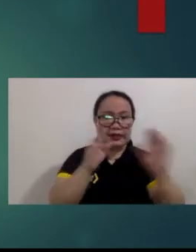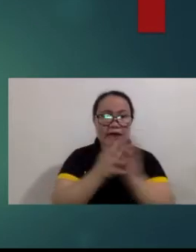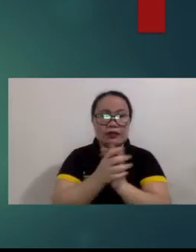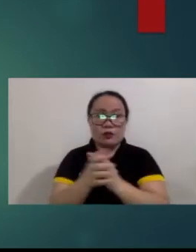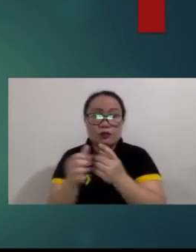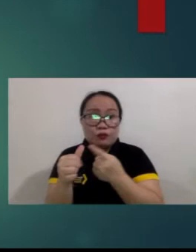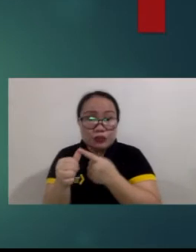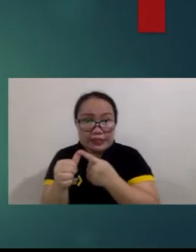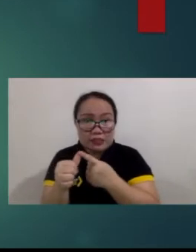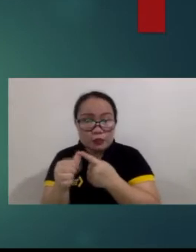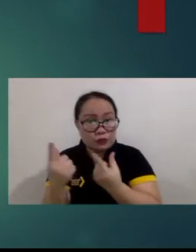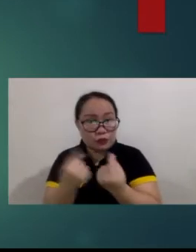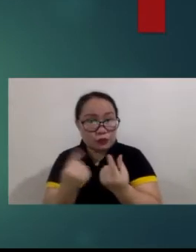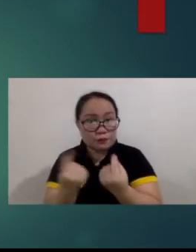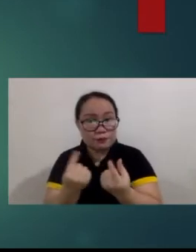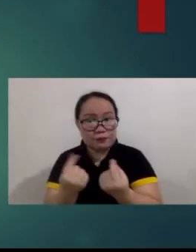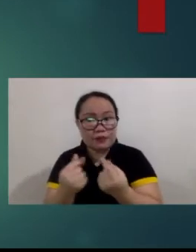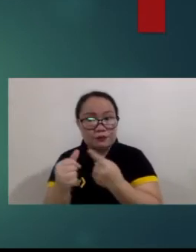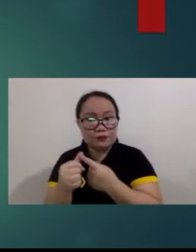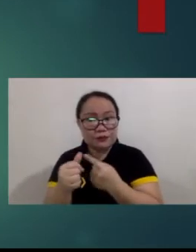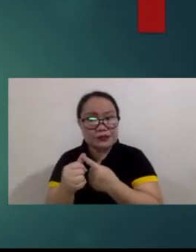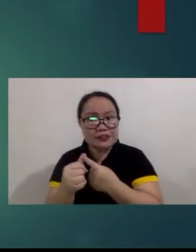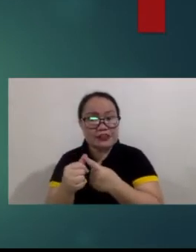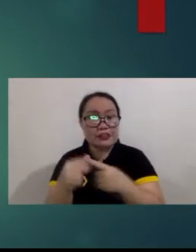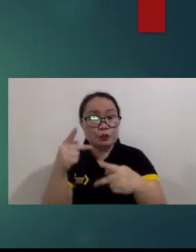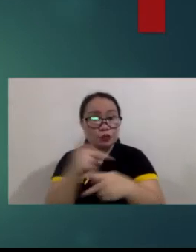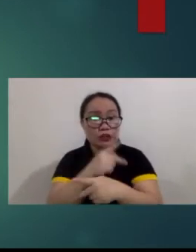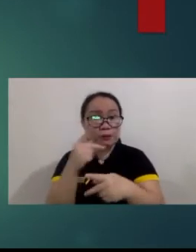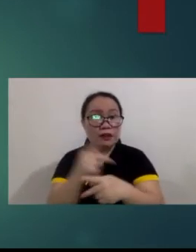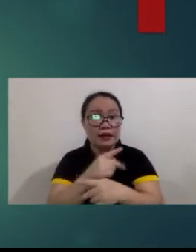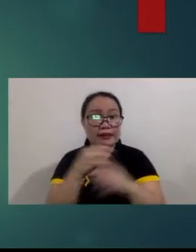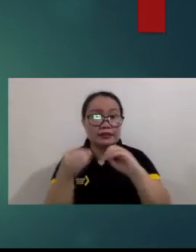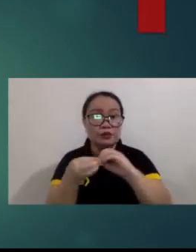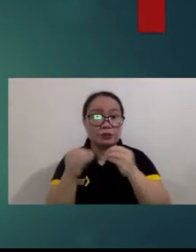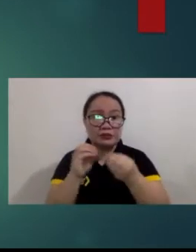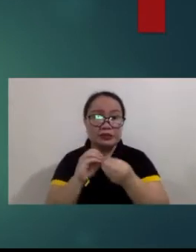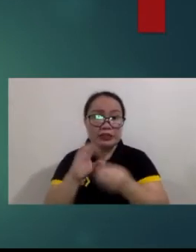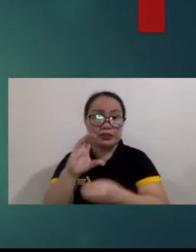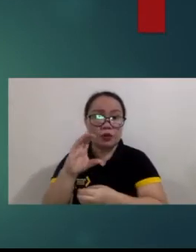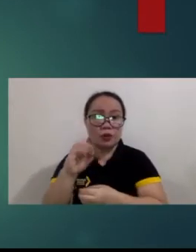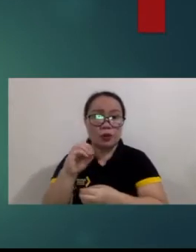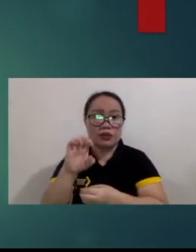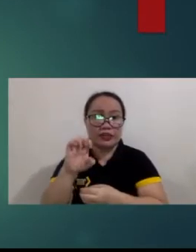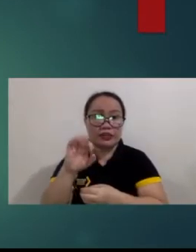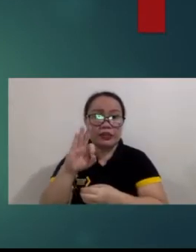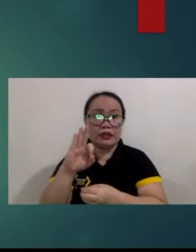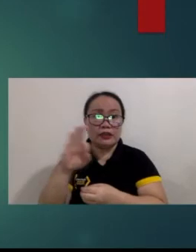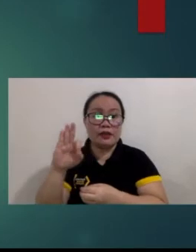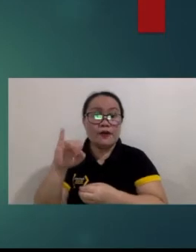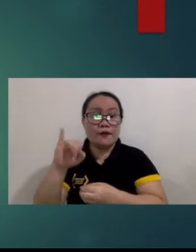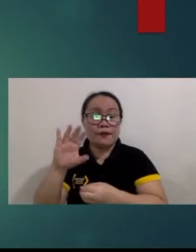1. So first, what to do? First is you multiply the numerical